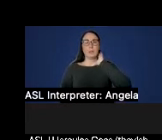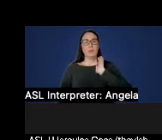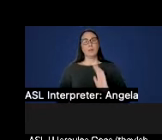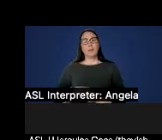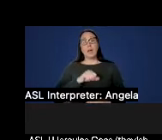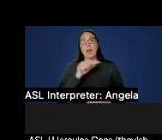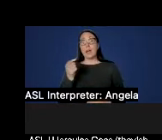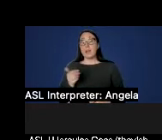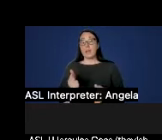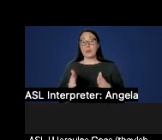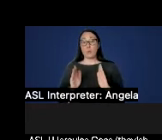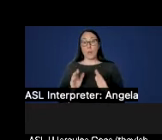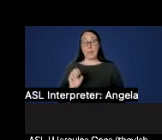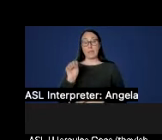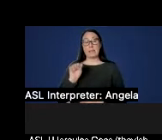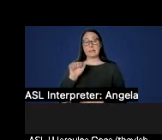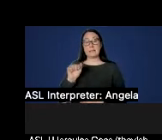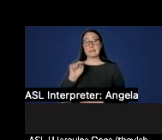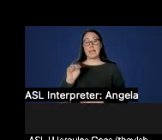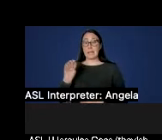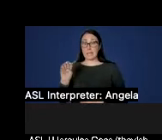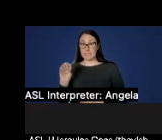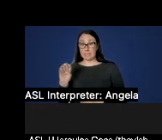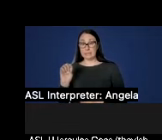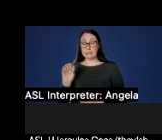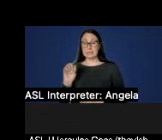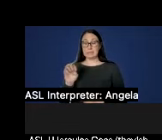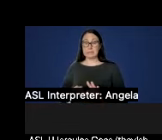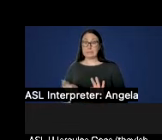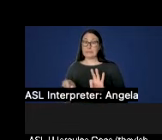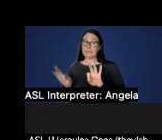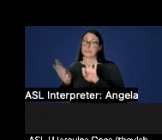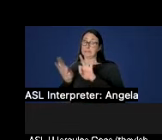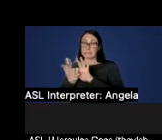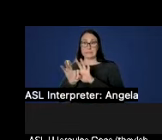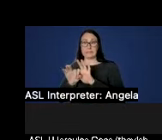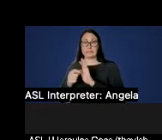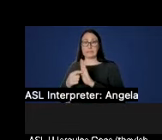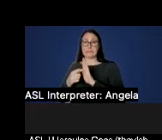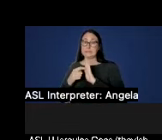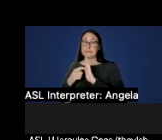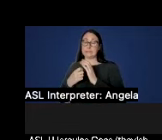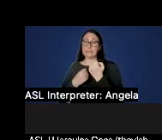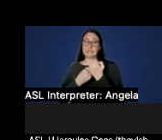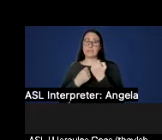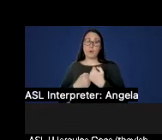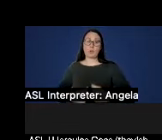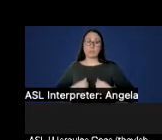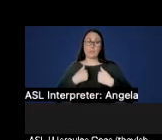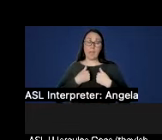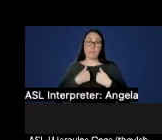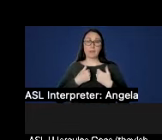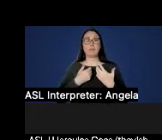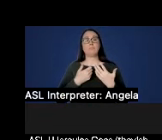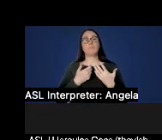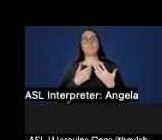Another way that the SANEs are essential to supporting a survivor as well as to building a